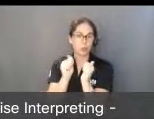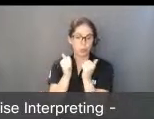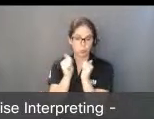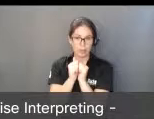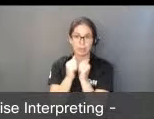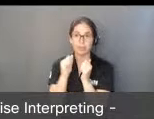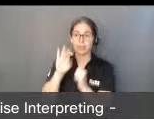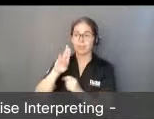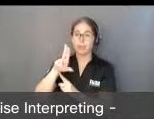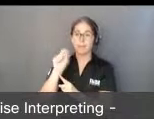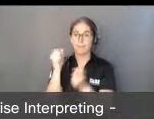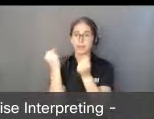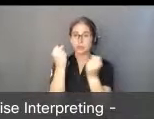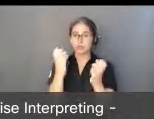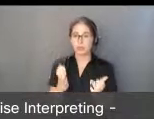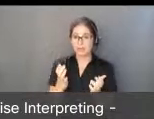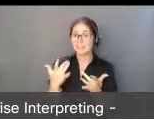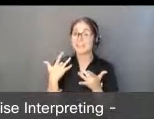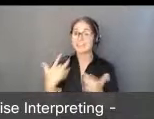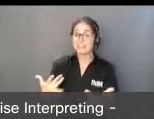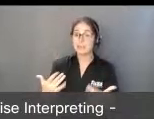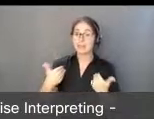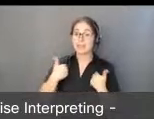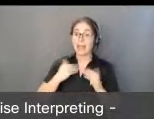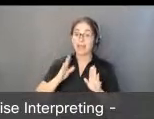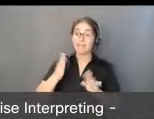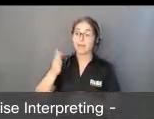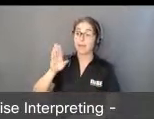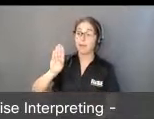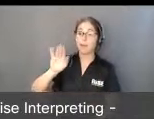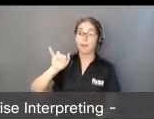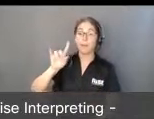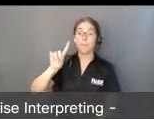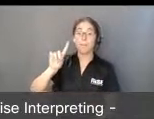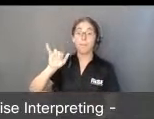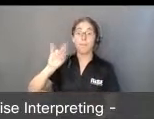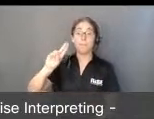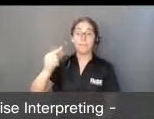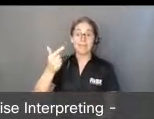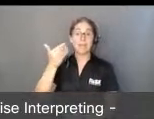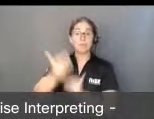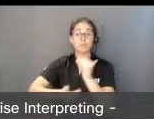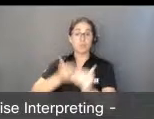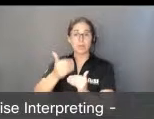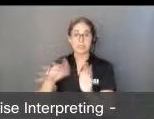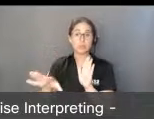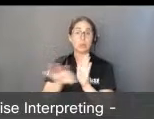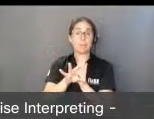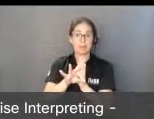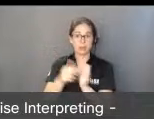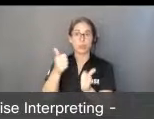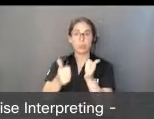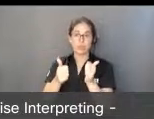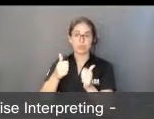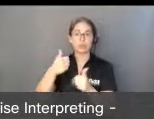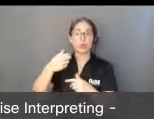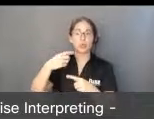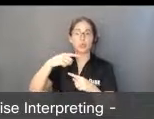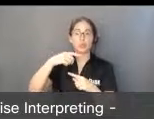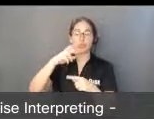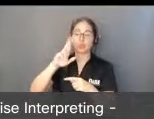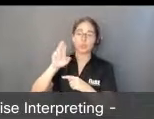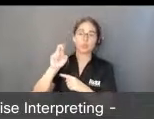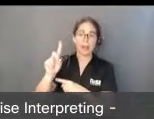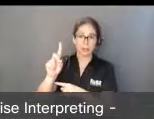they usually have a bidding process that they go through to select routes, and there's a whole process there. So I just know that there's some questions around that. We can just make sure that we